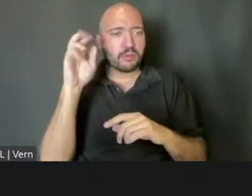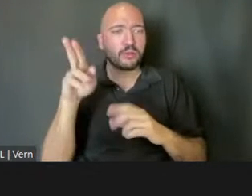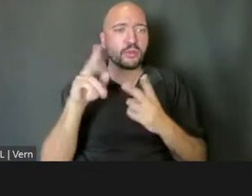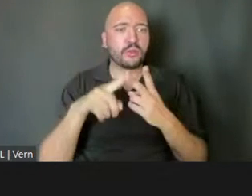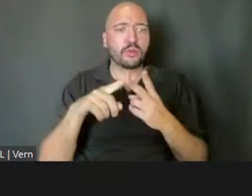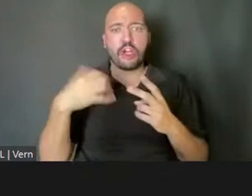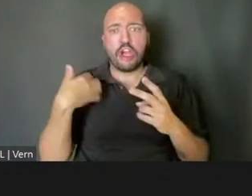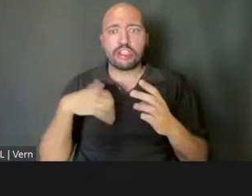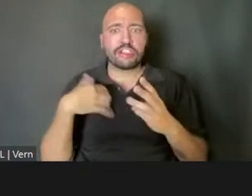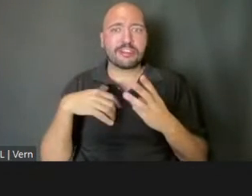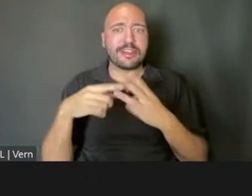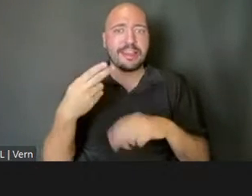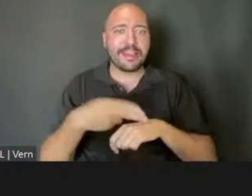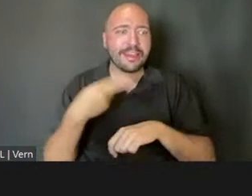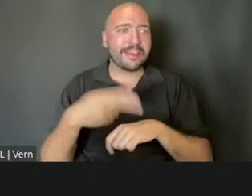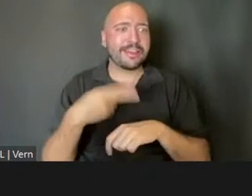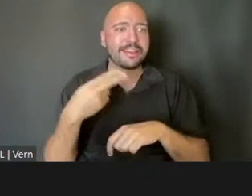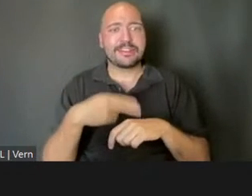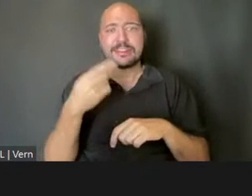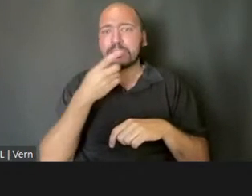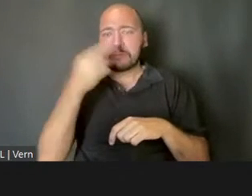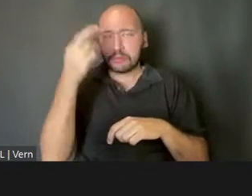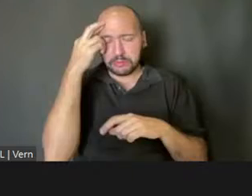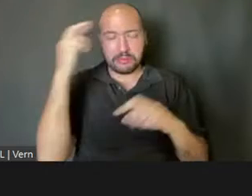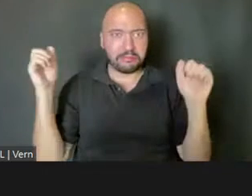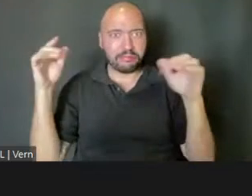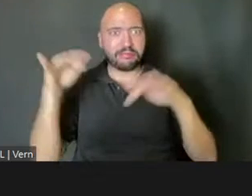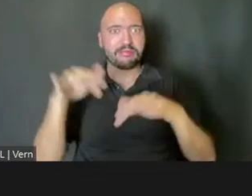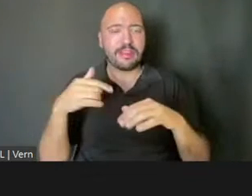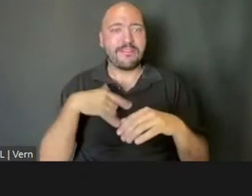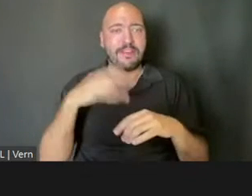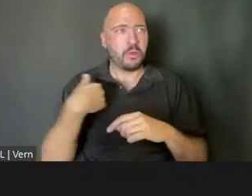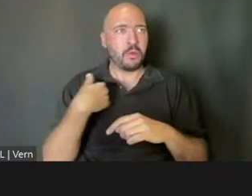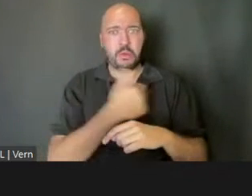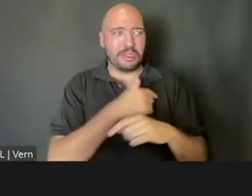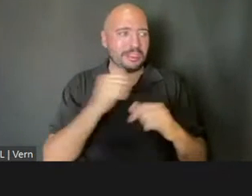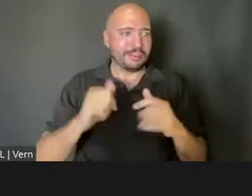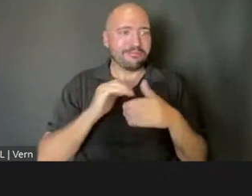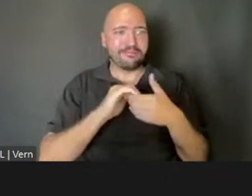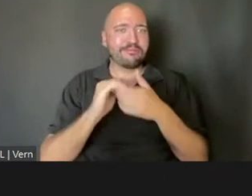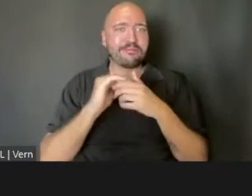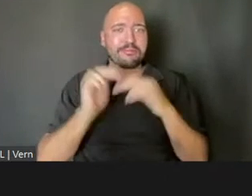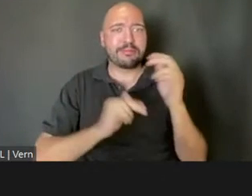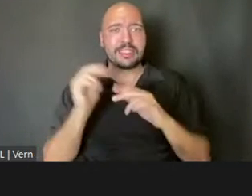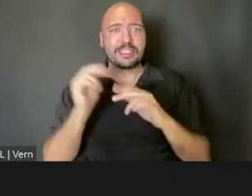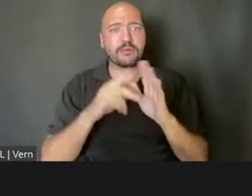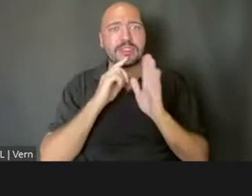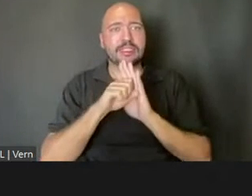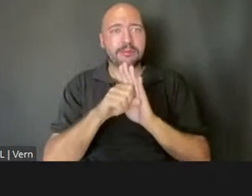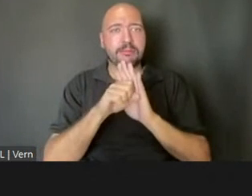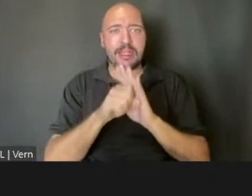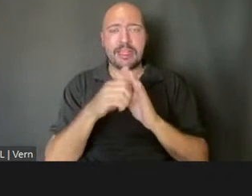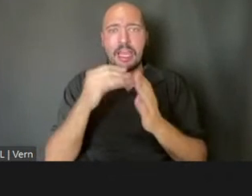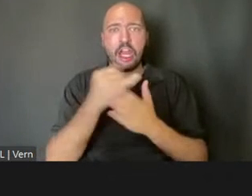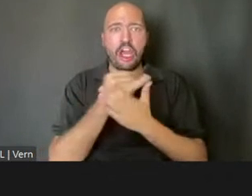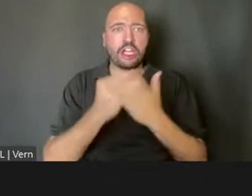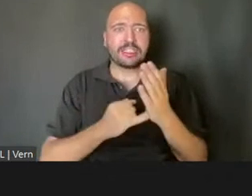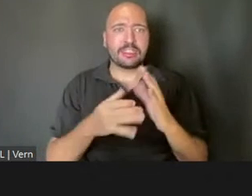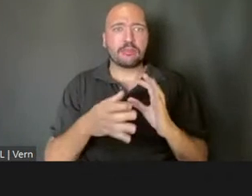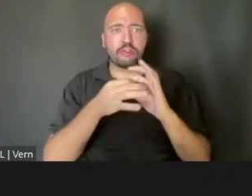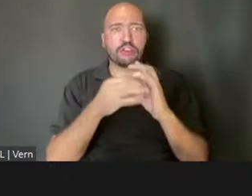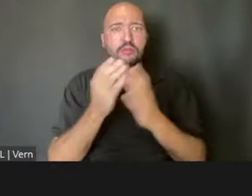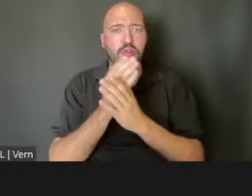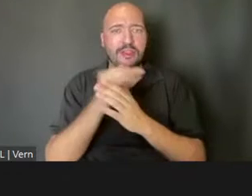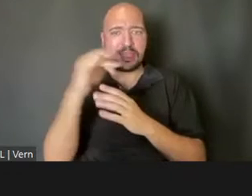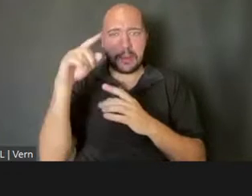Haiti, Dominican Republic. I found out that we could build symbolic and artistic bridges between these